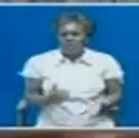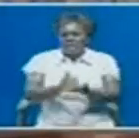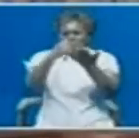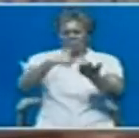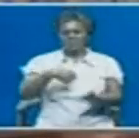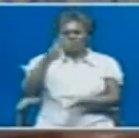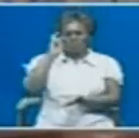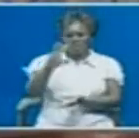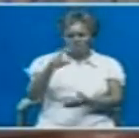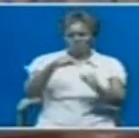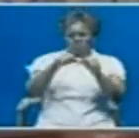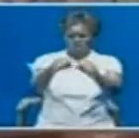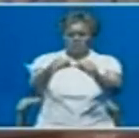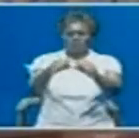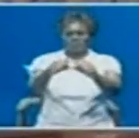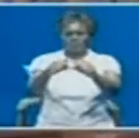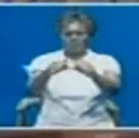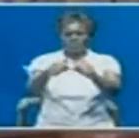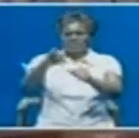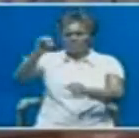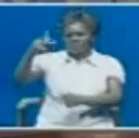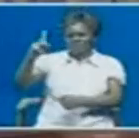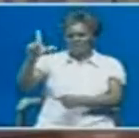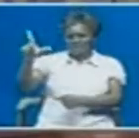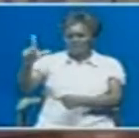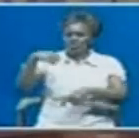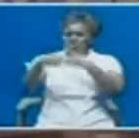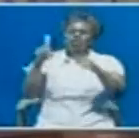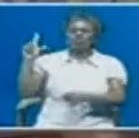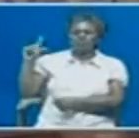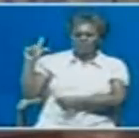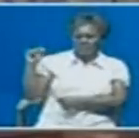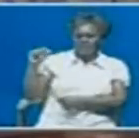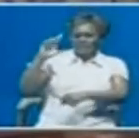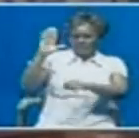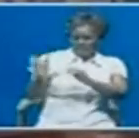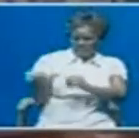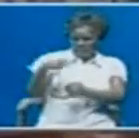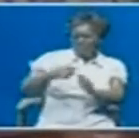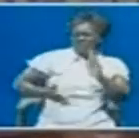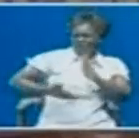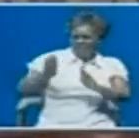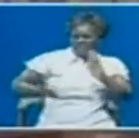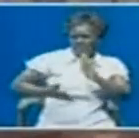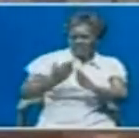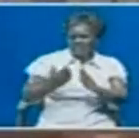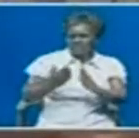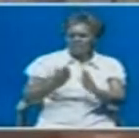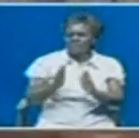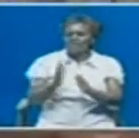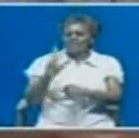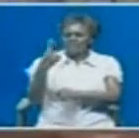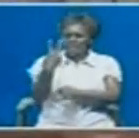and watch it and learn it. Jeff Koinange Live continues. Keep tweeting. Tweets coming in thick and fast. It's all about